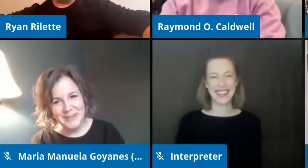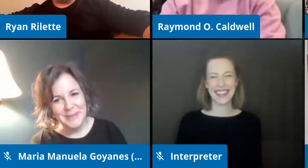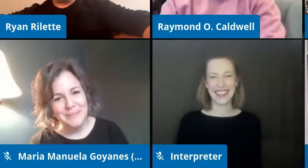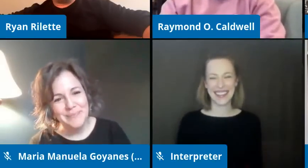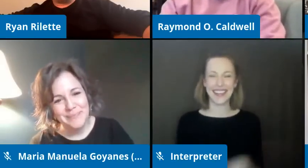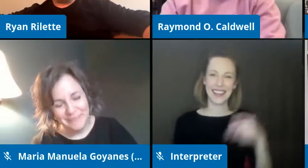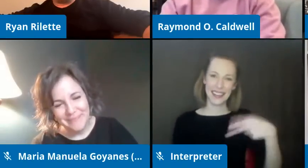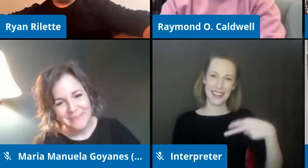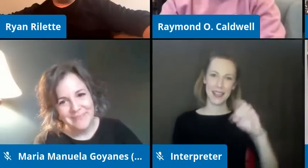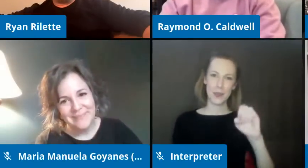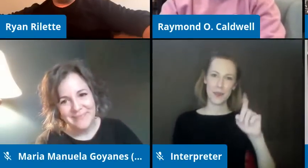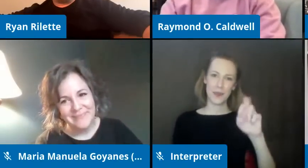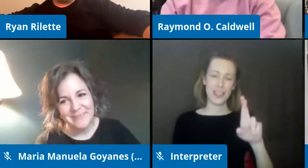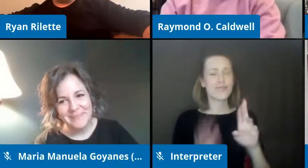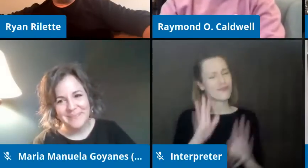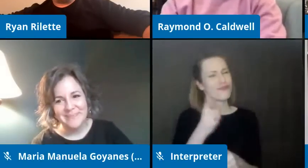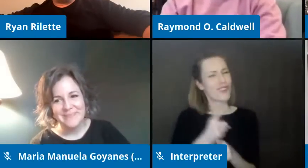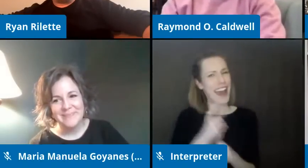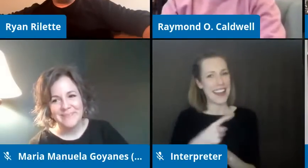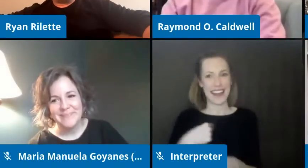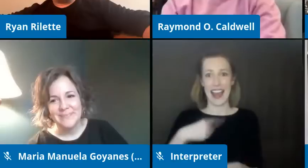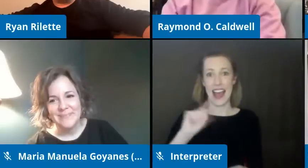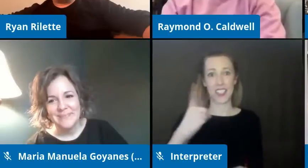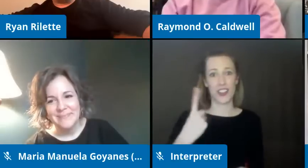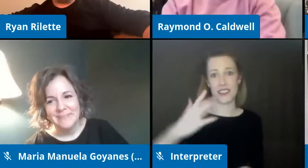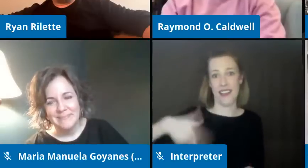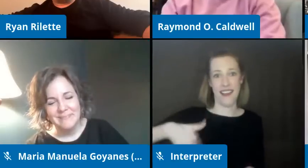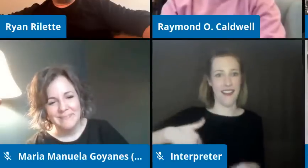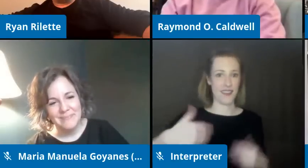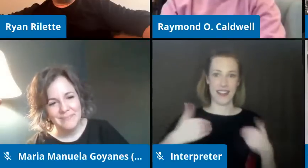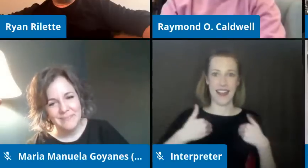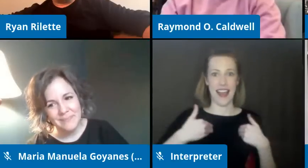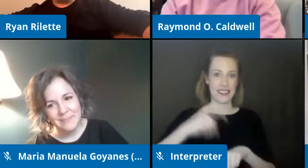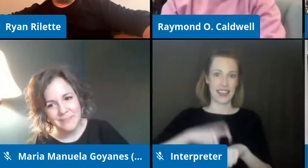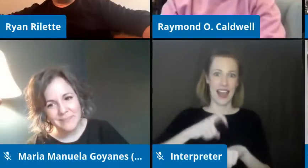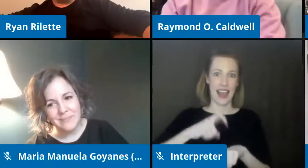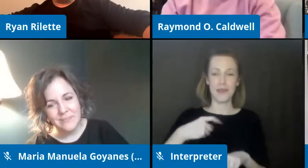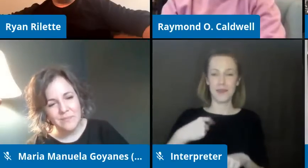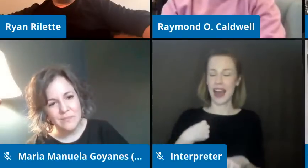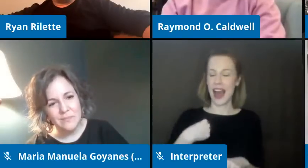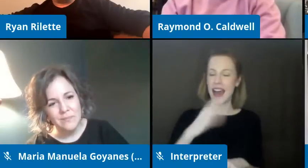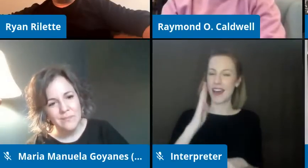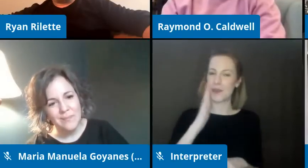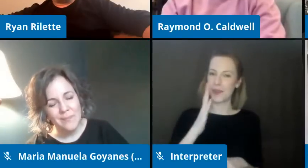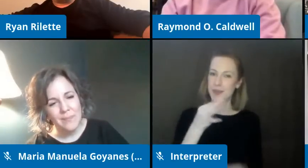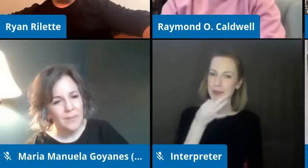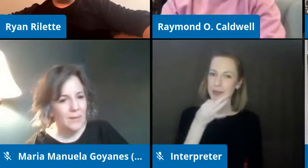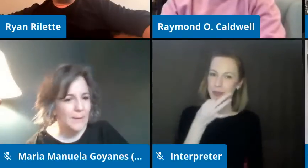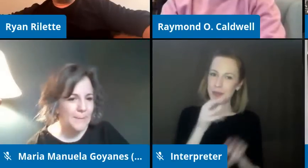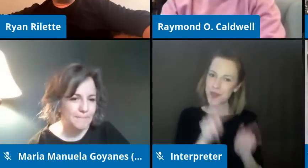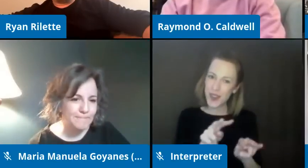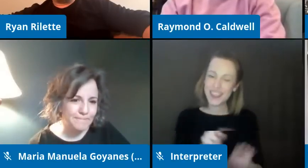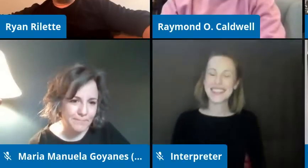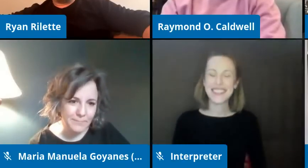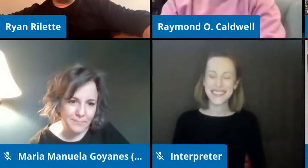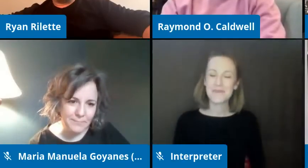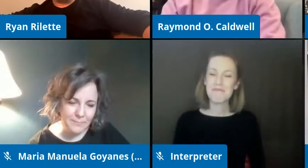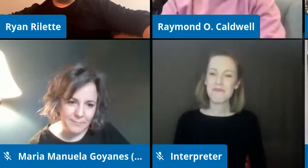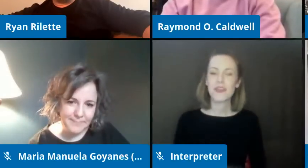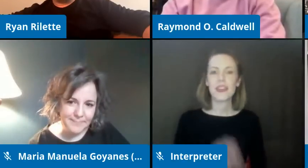had time, and I will get around to that. Which does lead us to this other sort of phenomenon